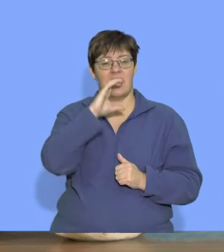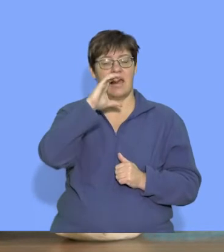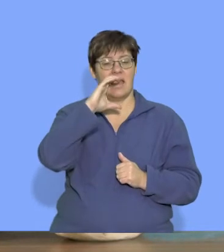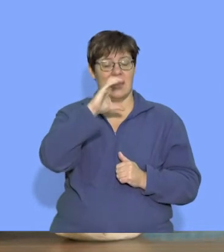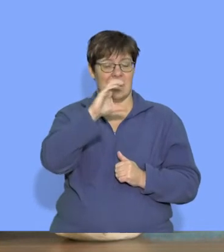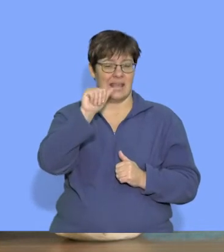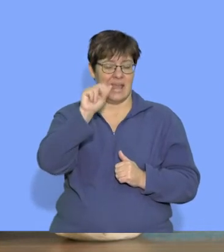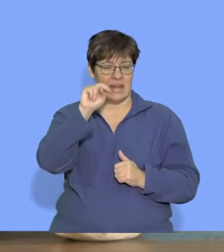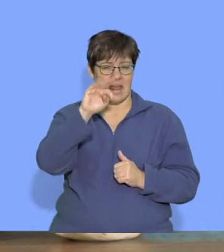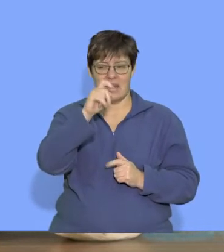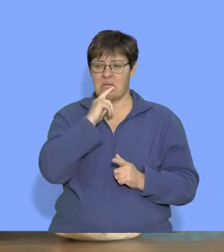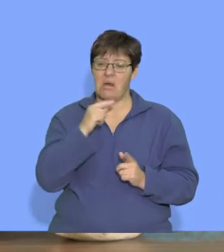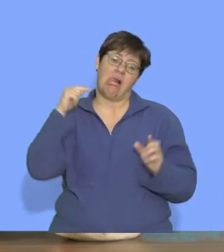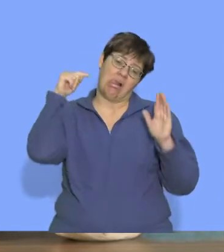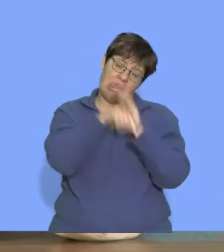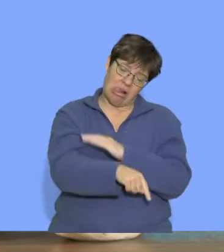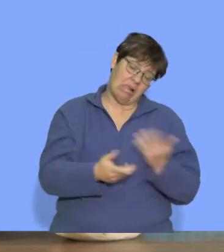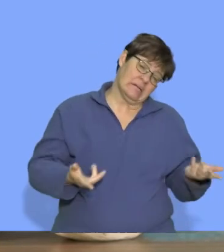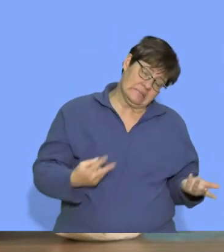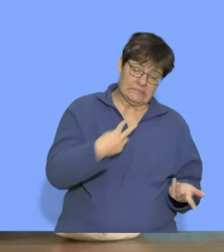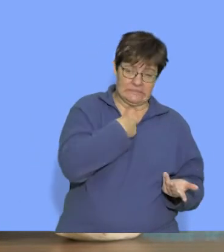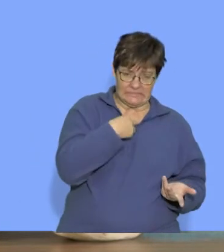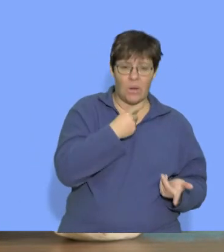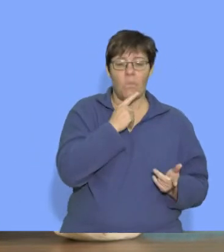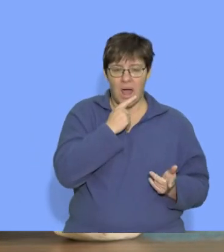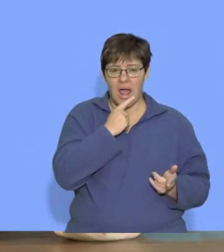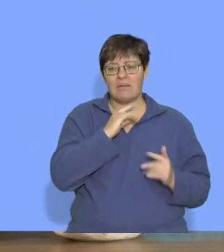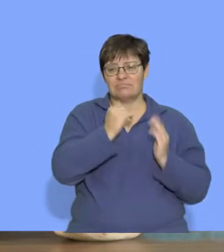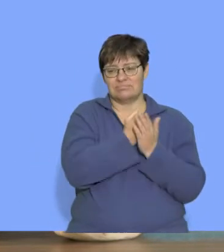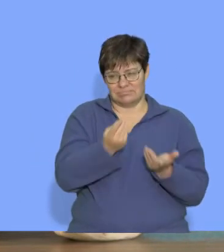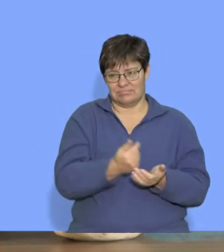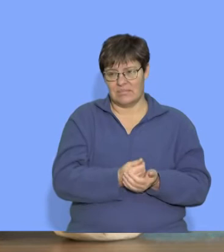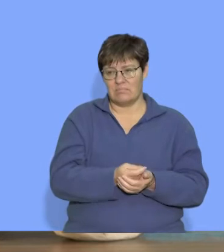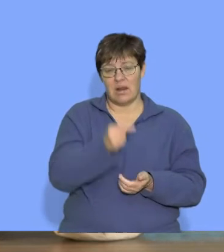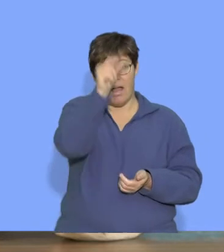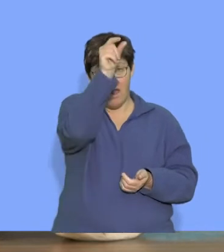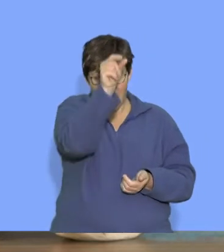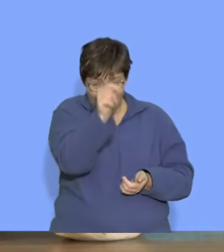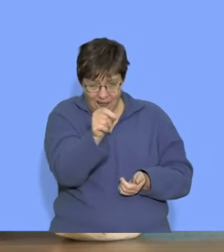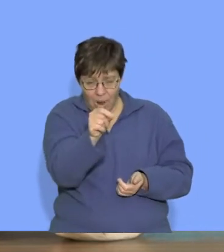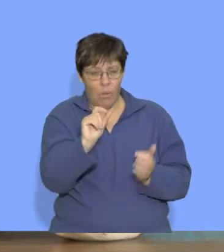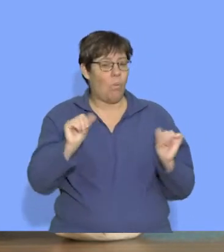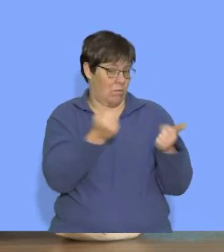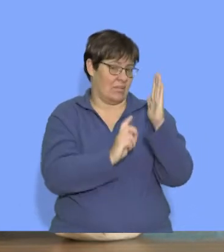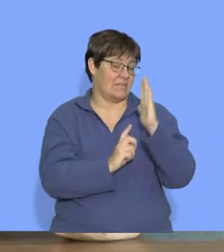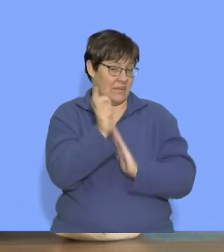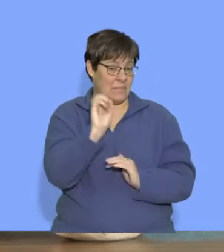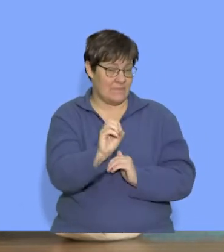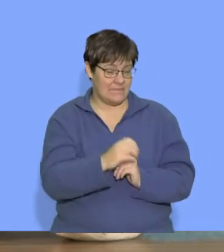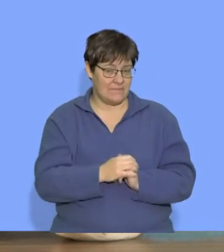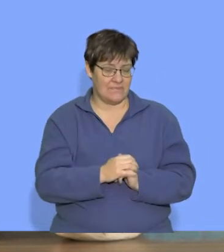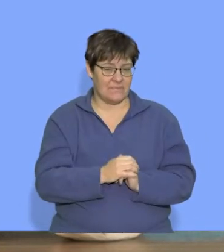these. Obviously, this lion lost some of its canines while we were preserving this, but they are significantly well-developed